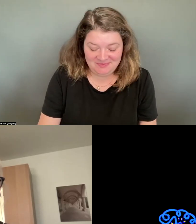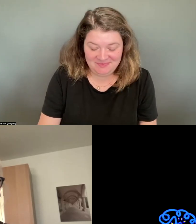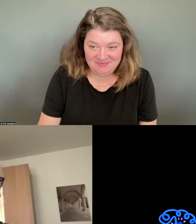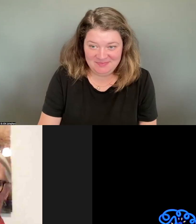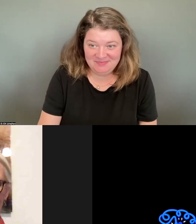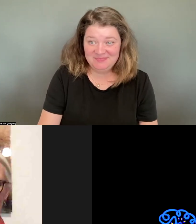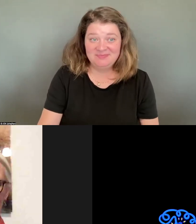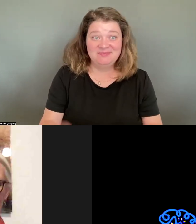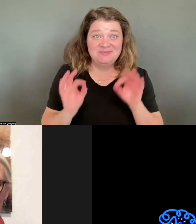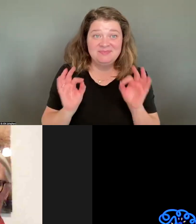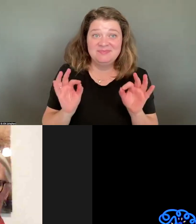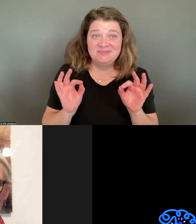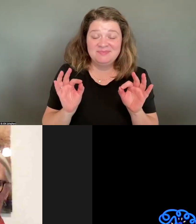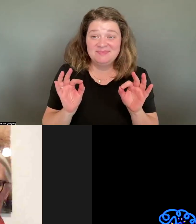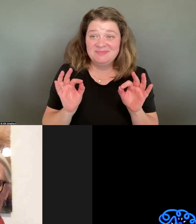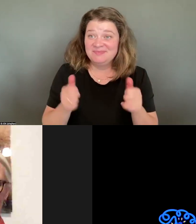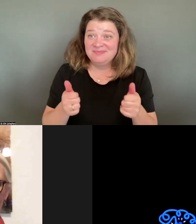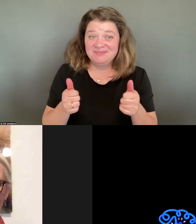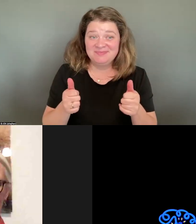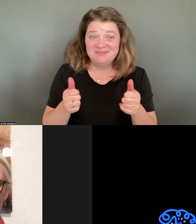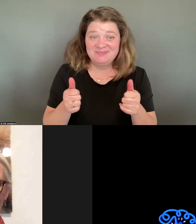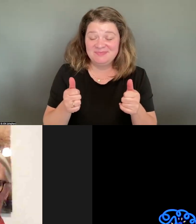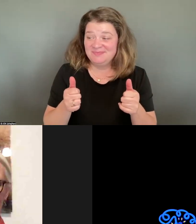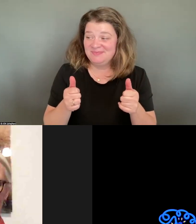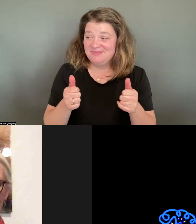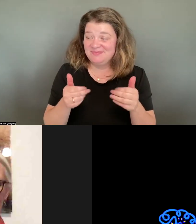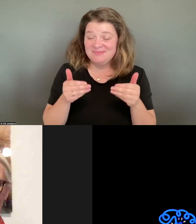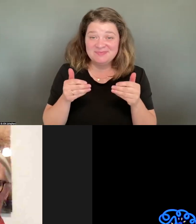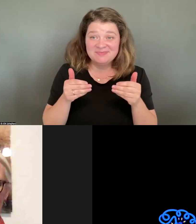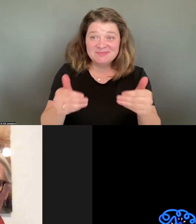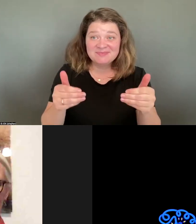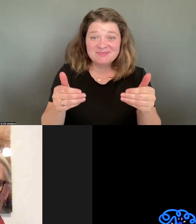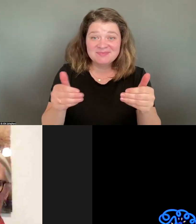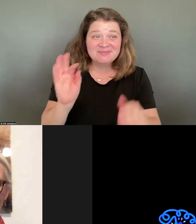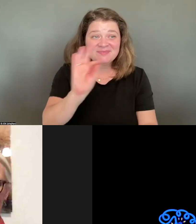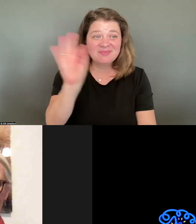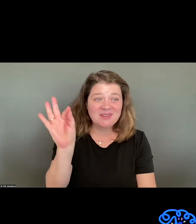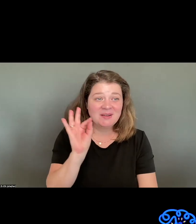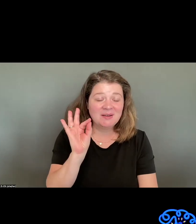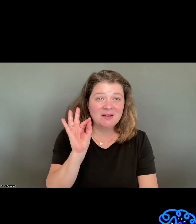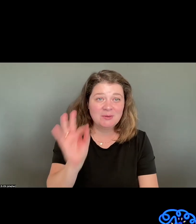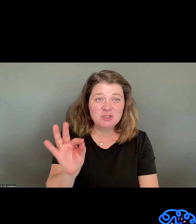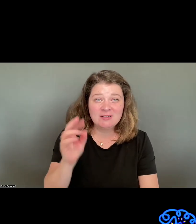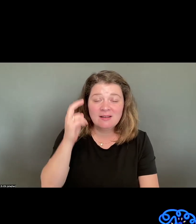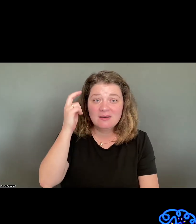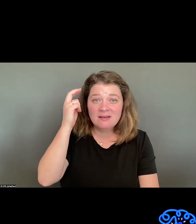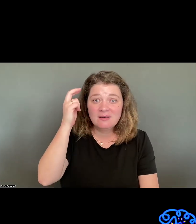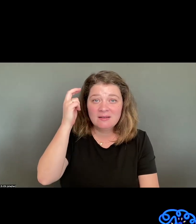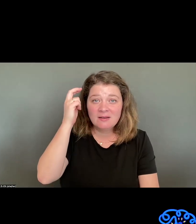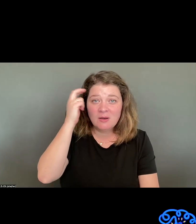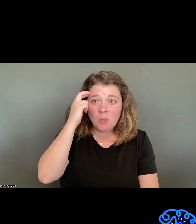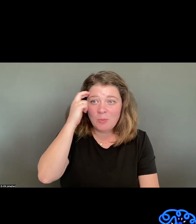Great. So let's move on. The next question is from Robert.